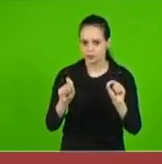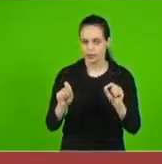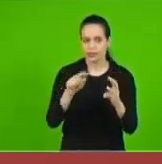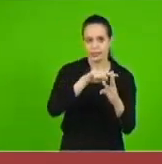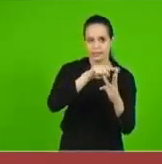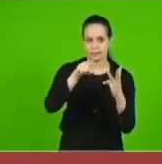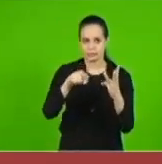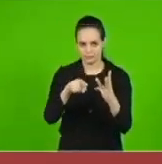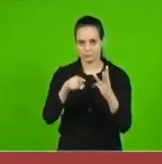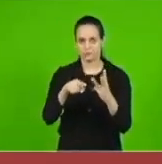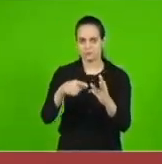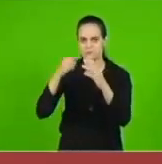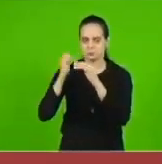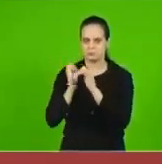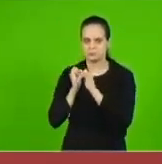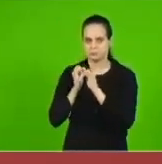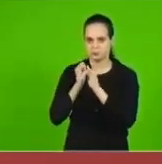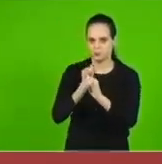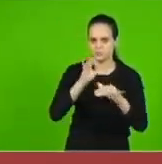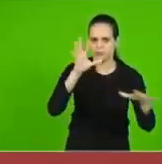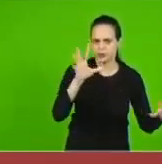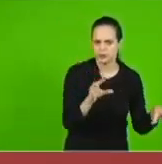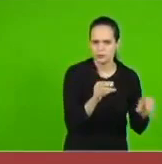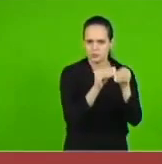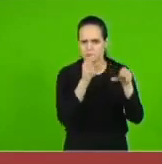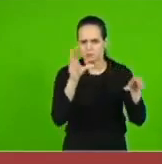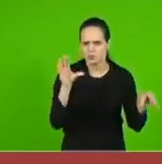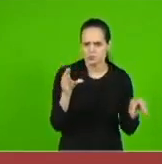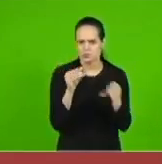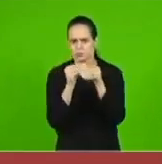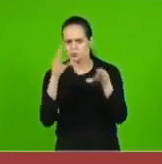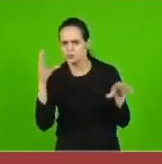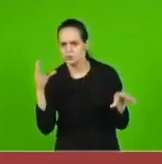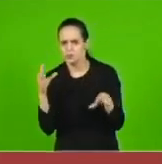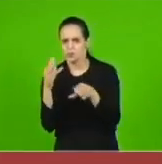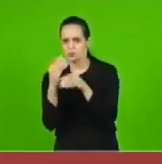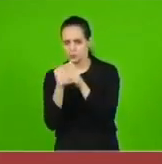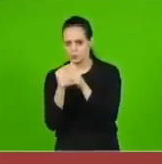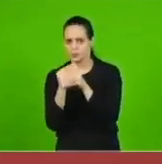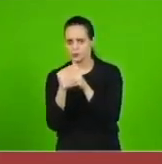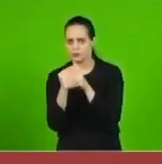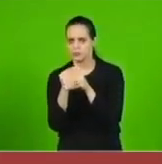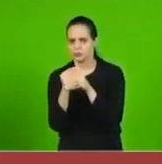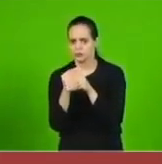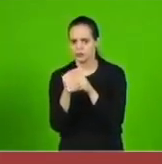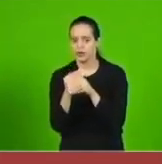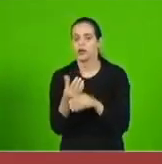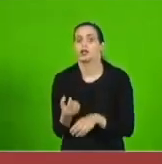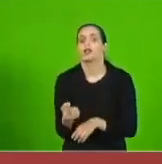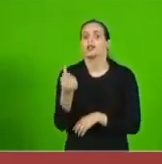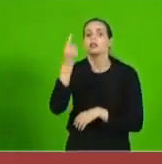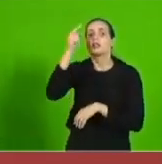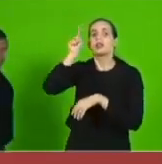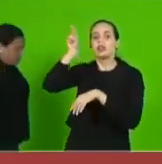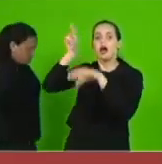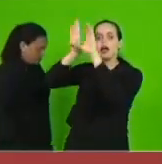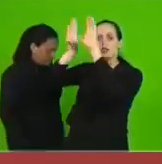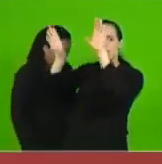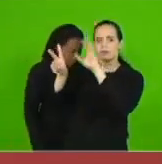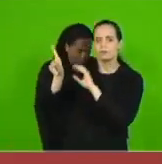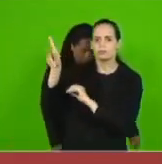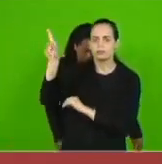these three trumpets, in a cumulative way, that have been predicted in eternity,